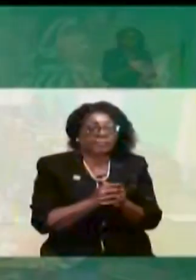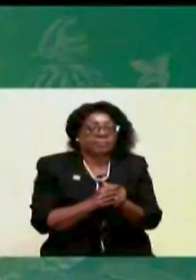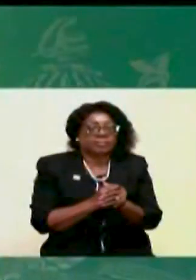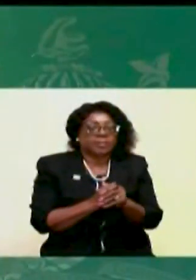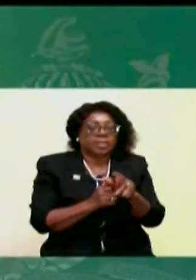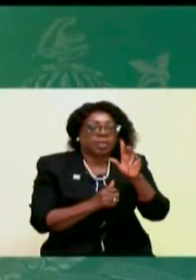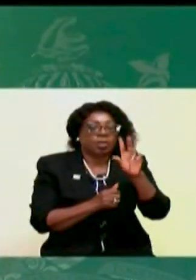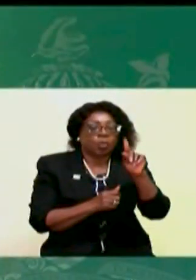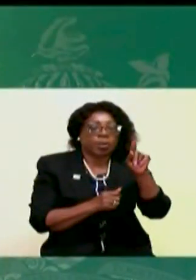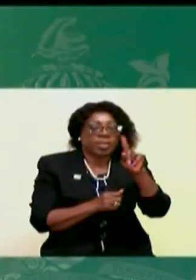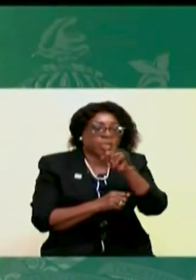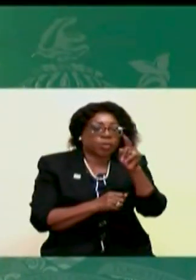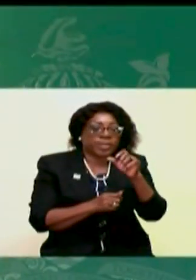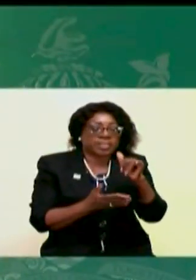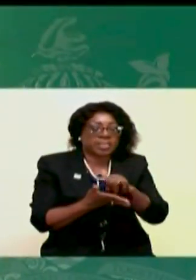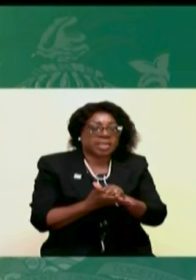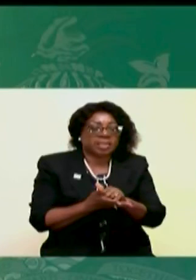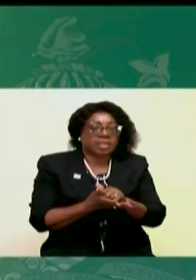No one could question that.